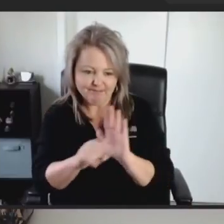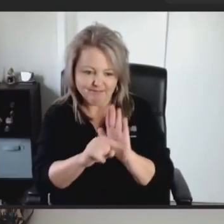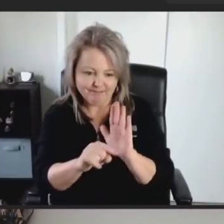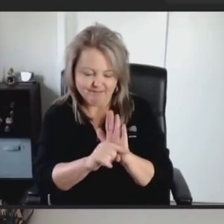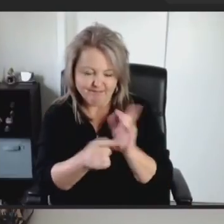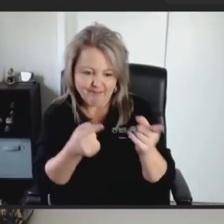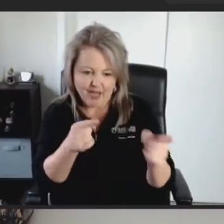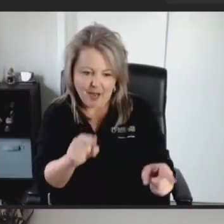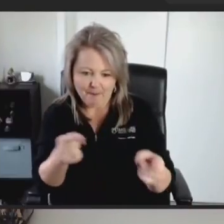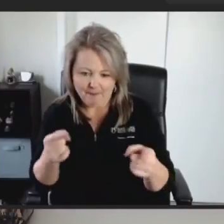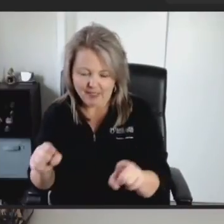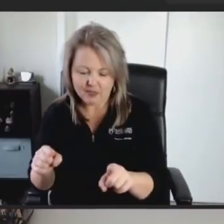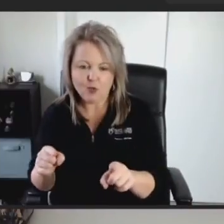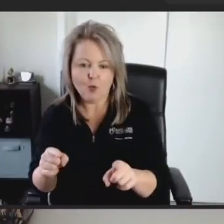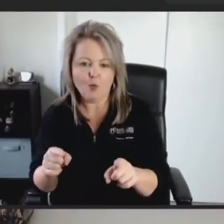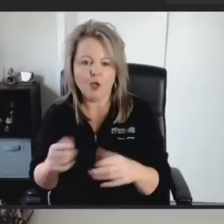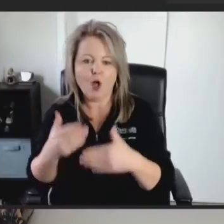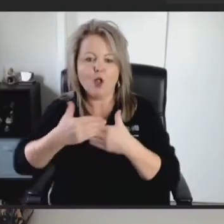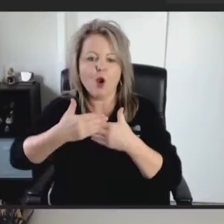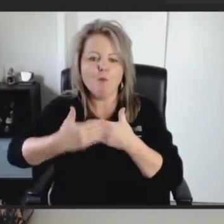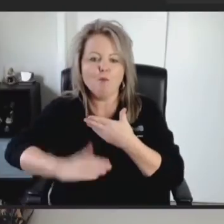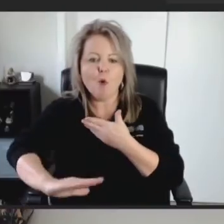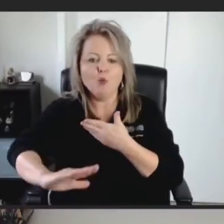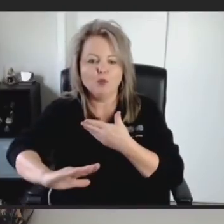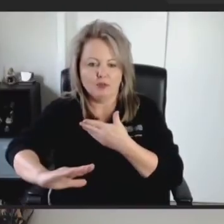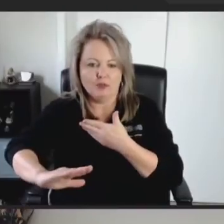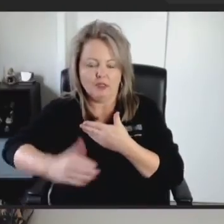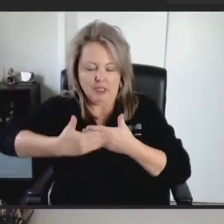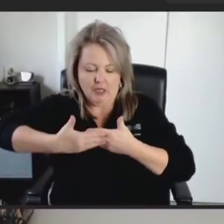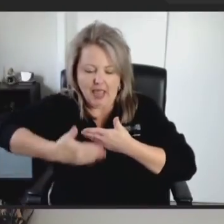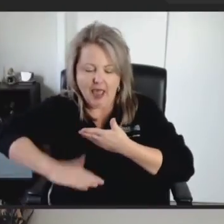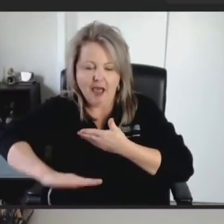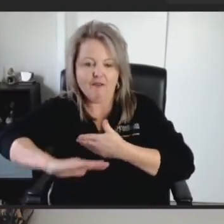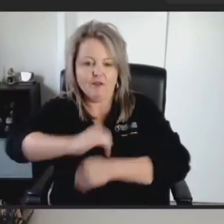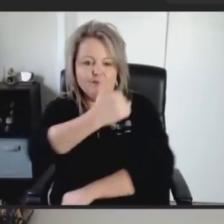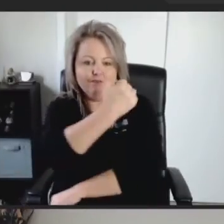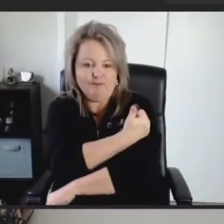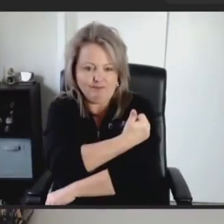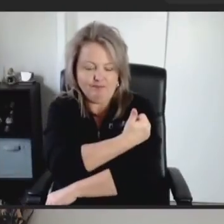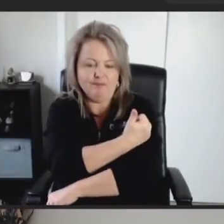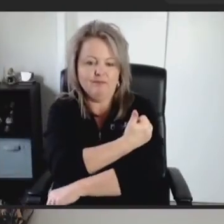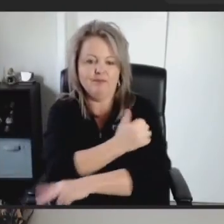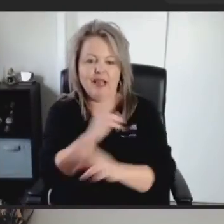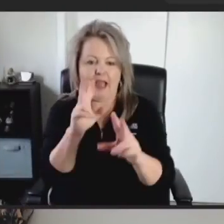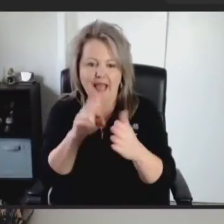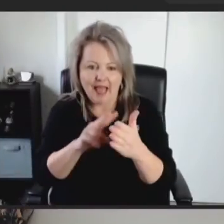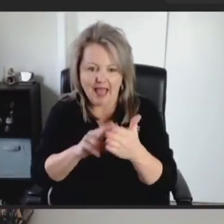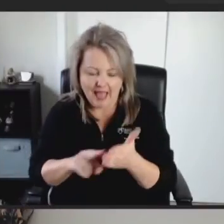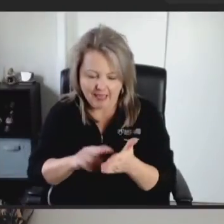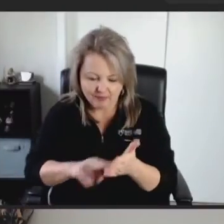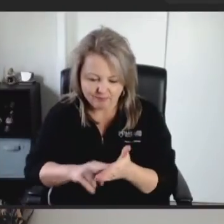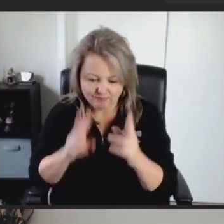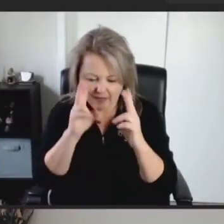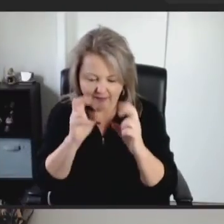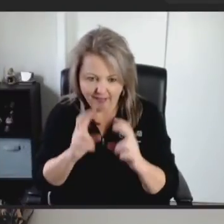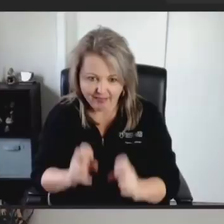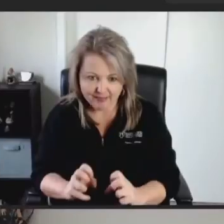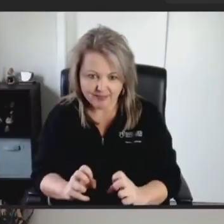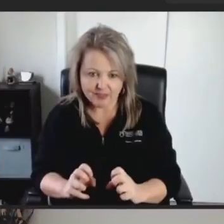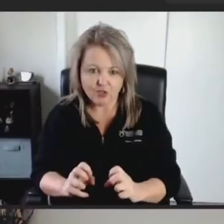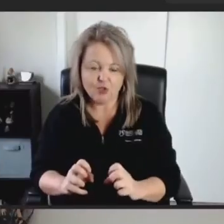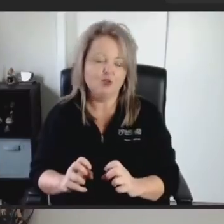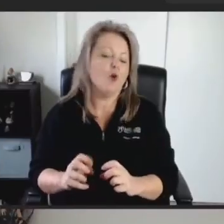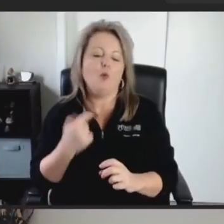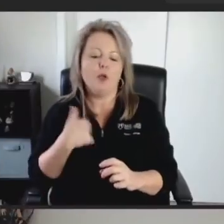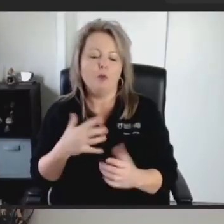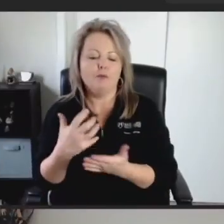that the post hoc analysis. And what will happen is as we follow those people in the post-licensure studies, we will gain more